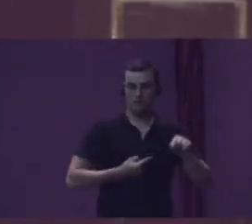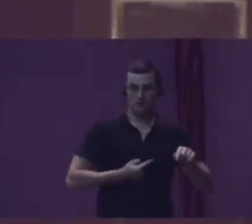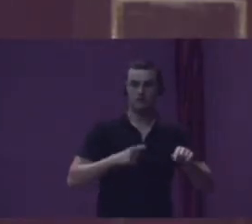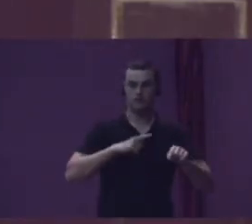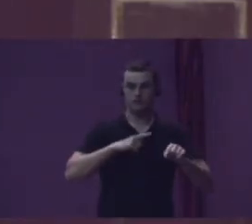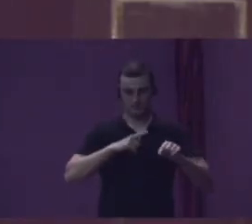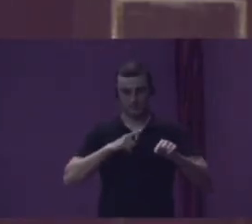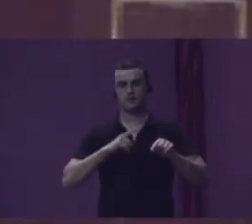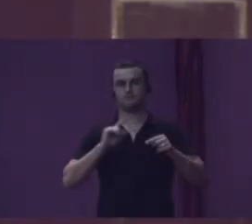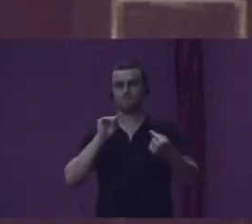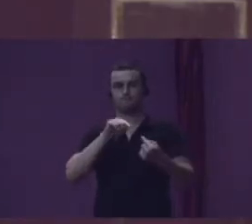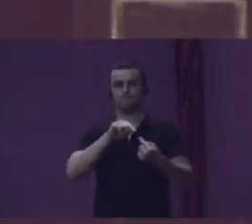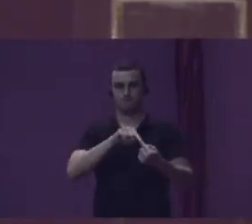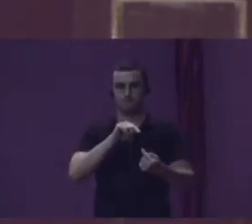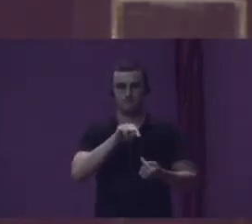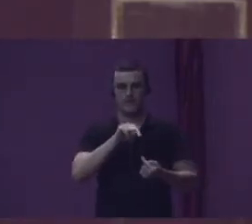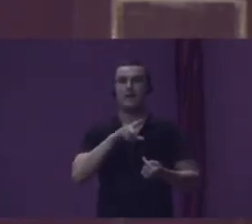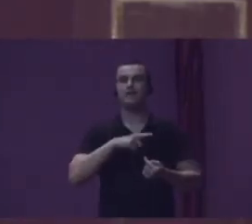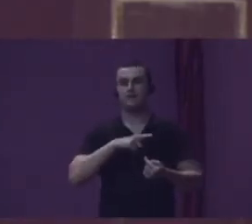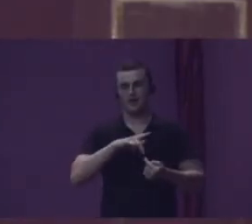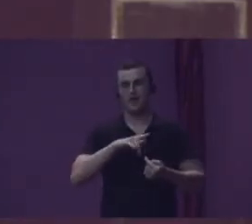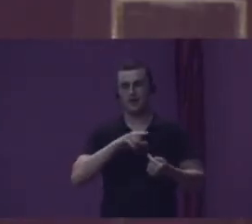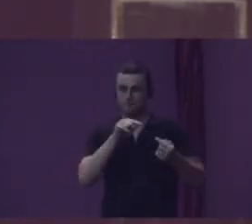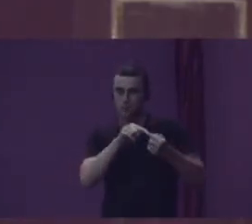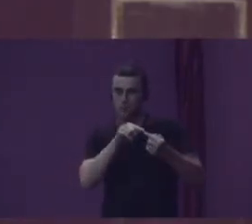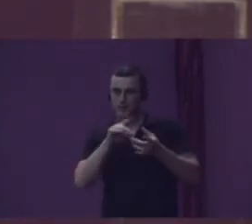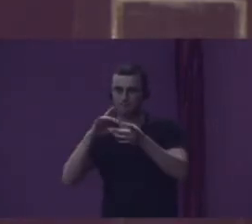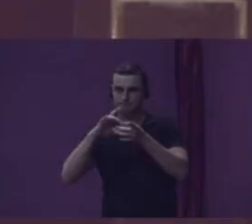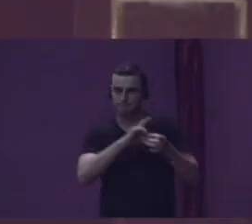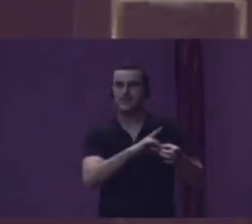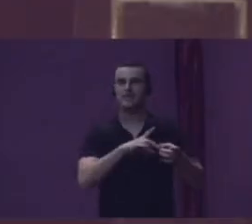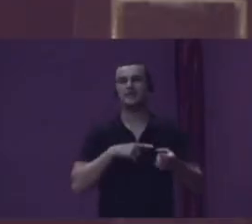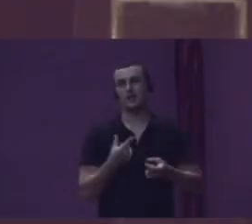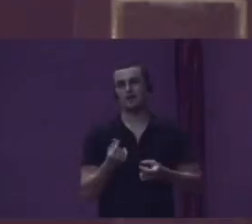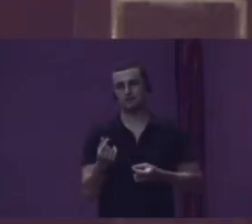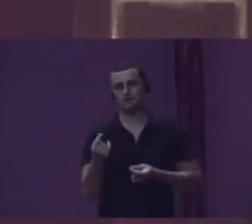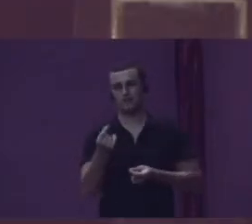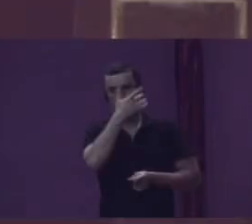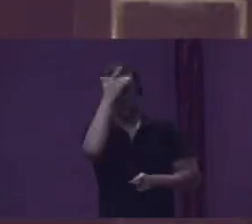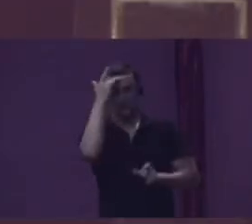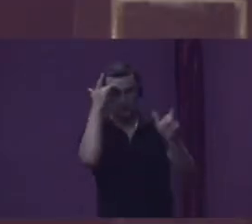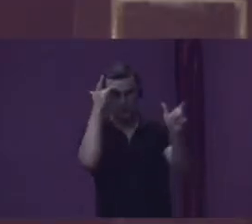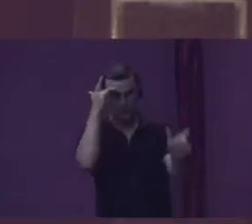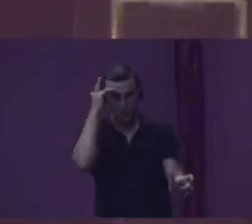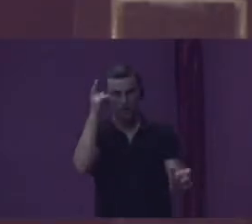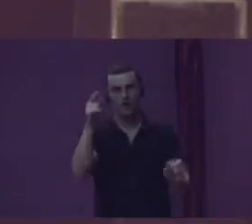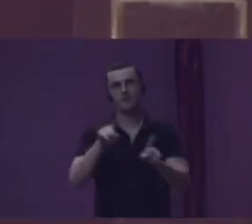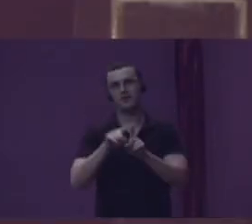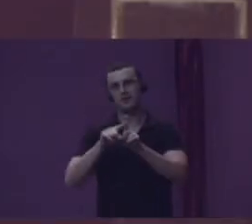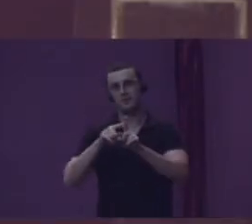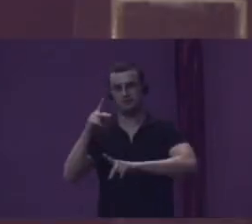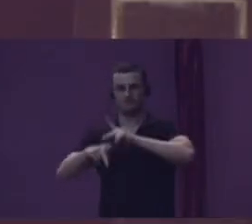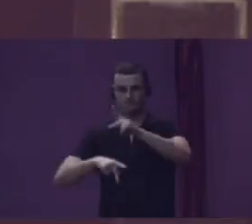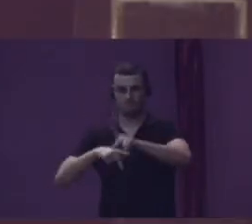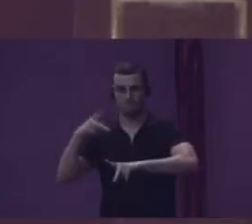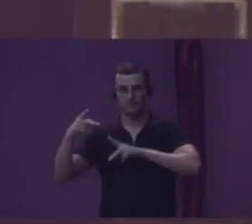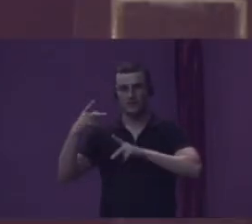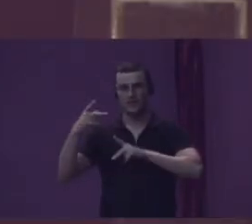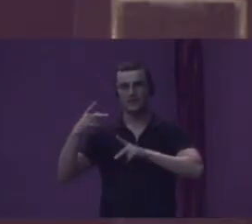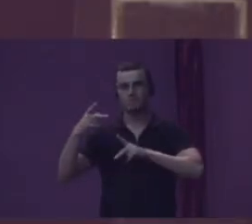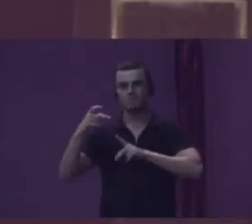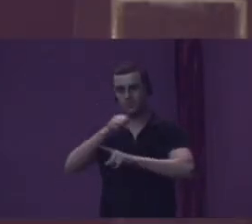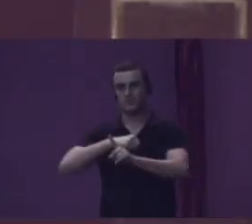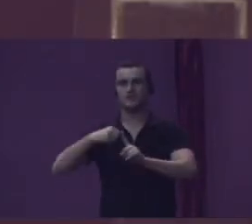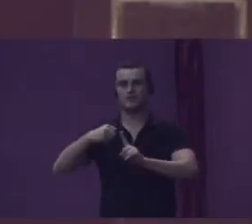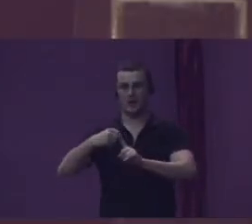So this part is my story. So